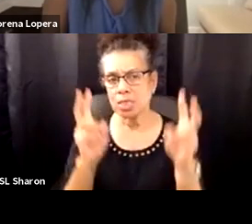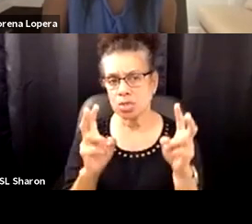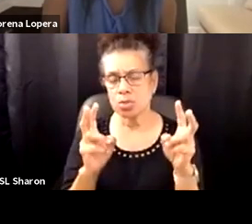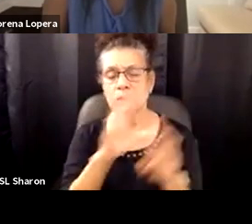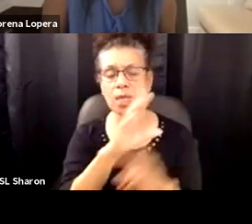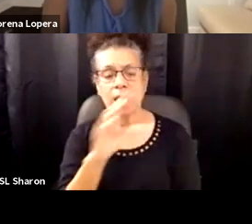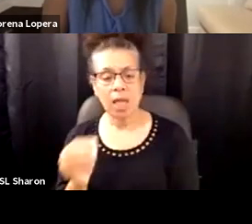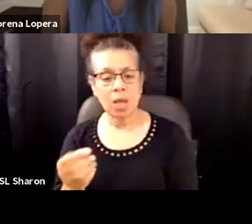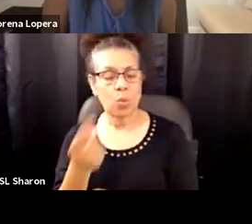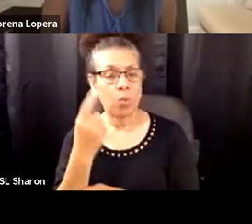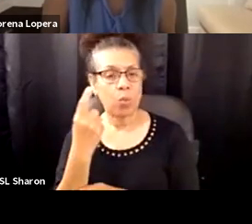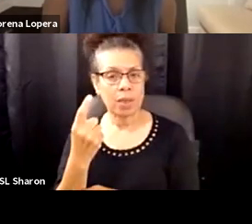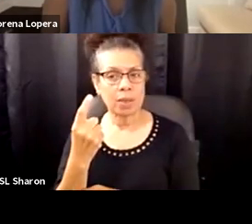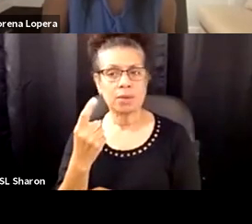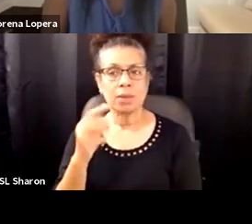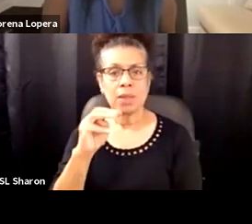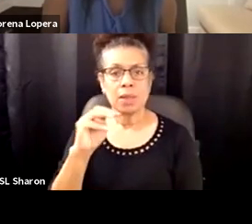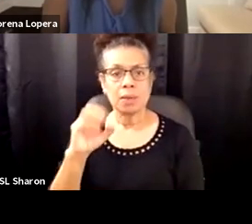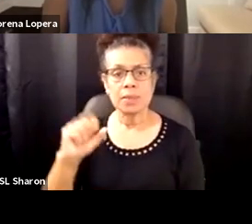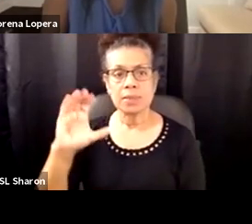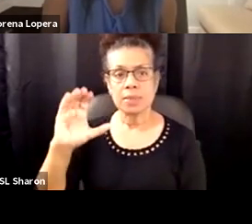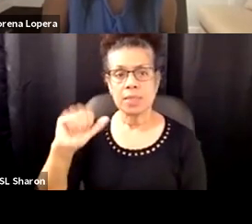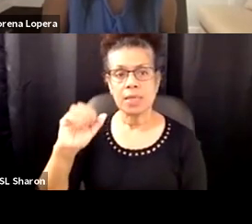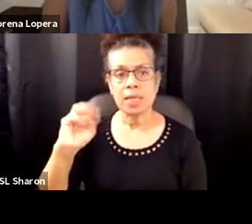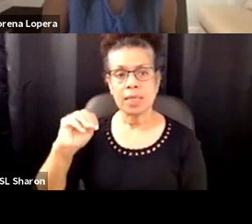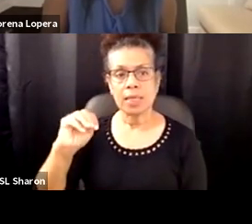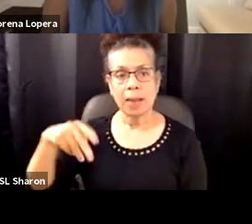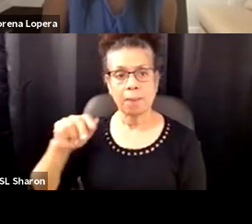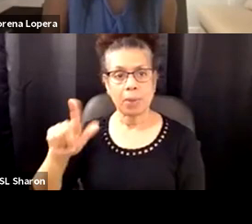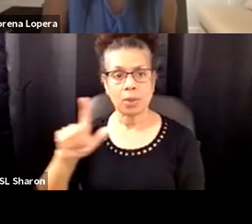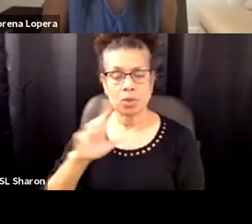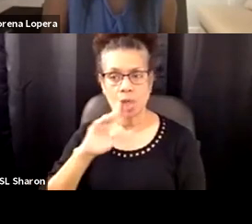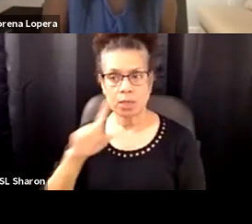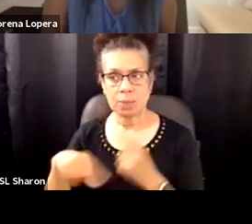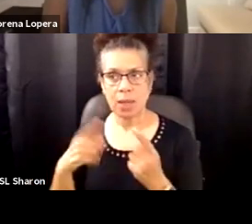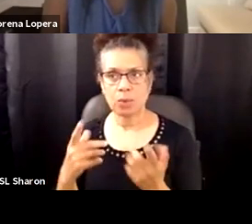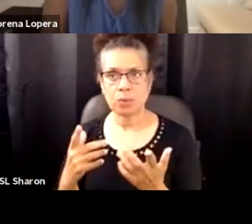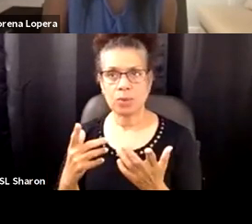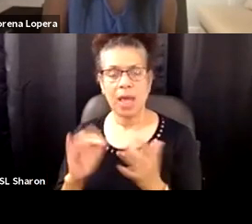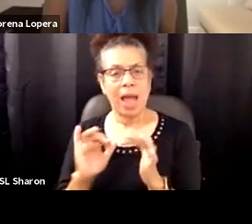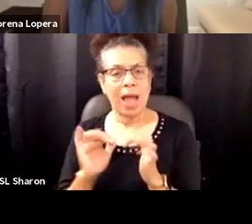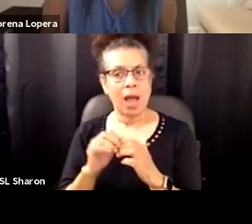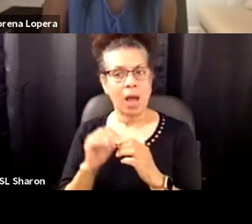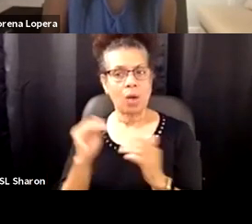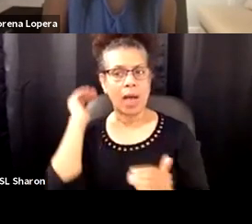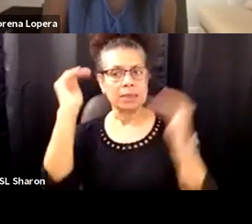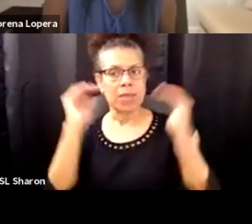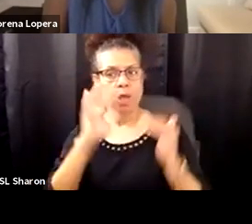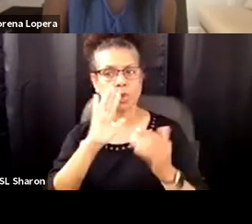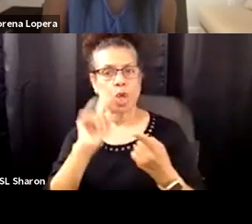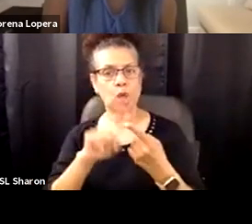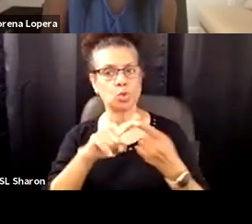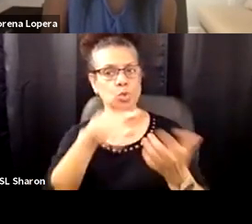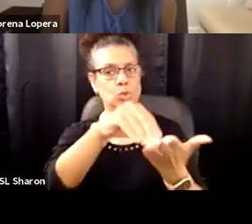one of them that miss campbell talked about is thinking about how adults talk to students